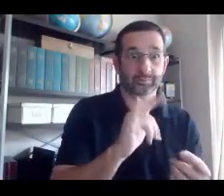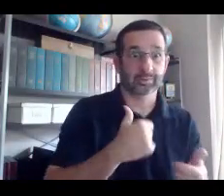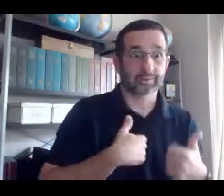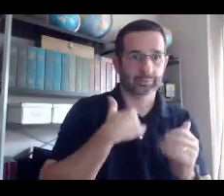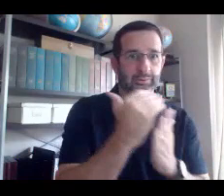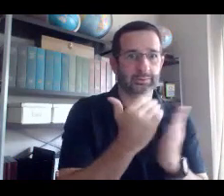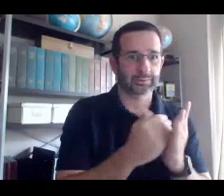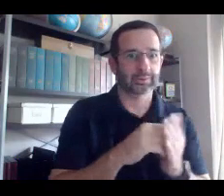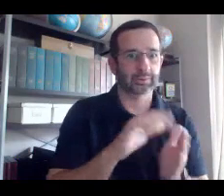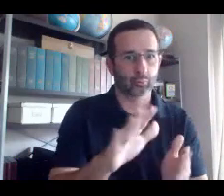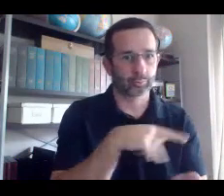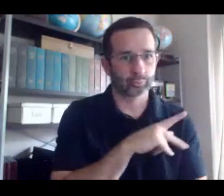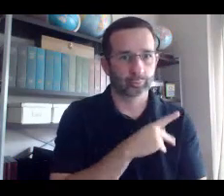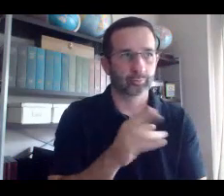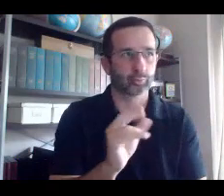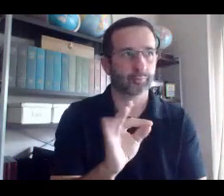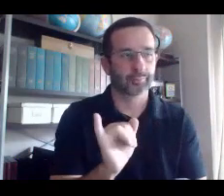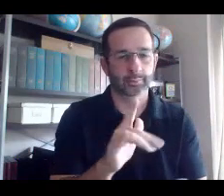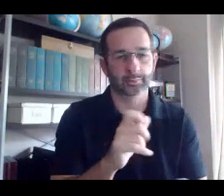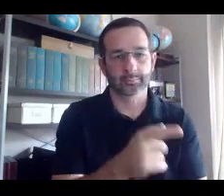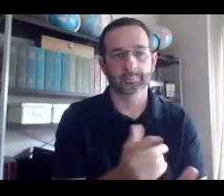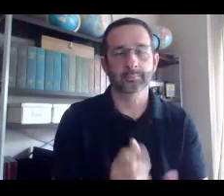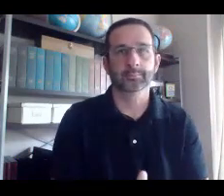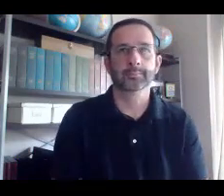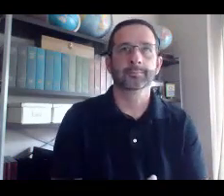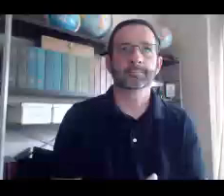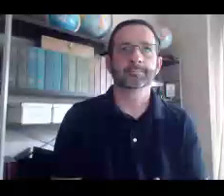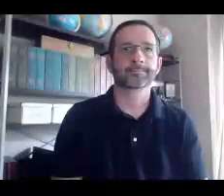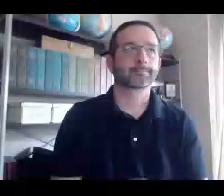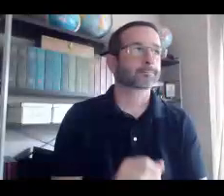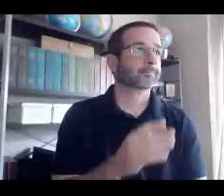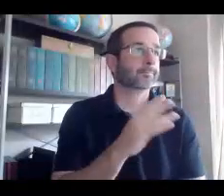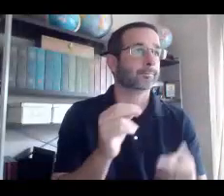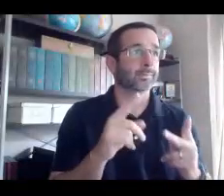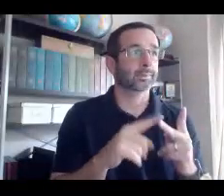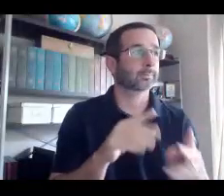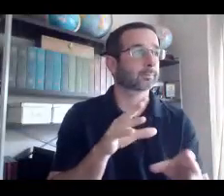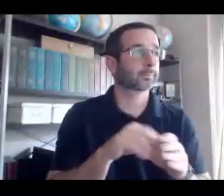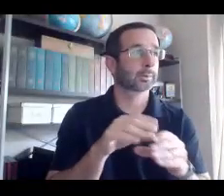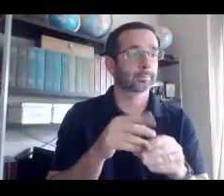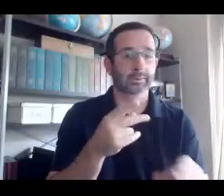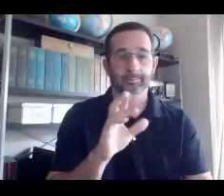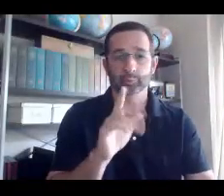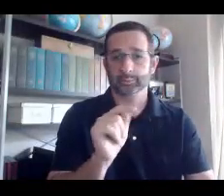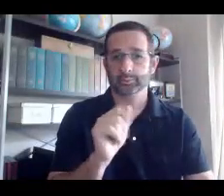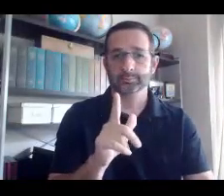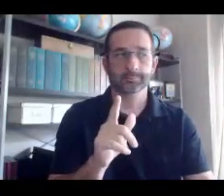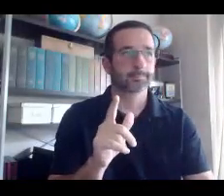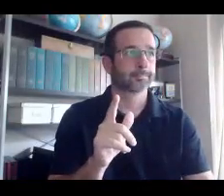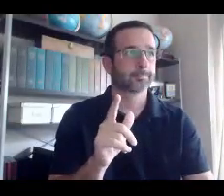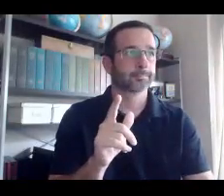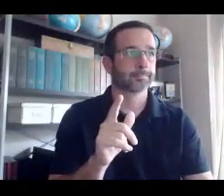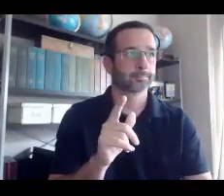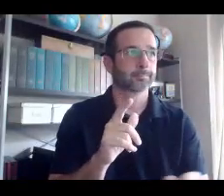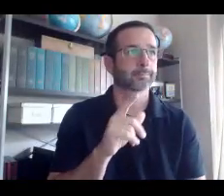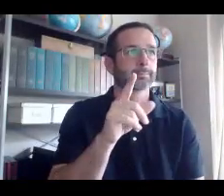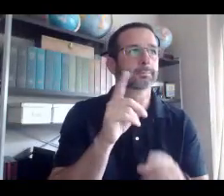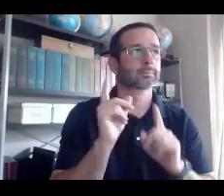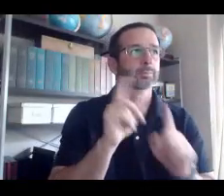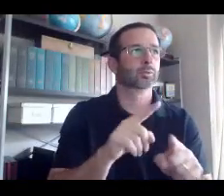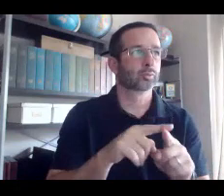related communications will go to the email address that is listed in your personal profile on your Commons account. Now